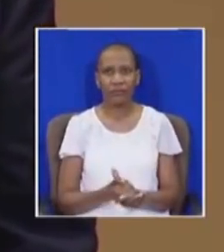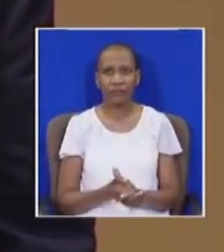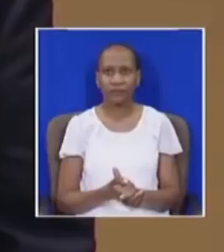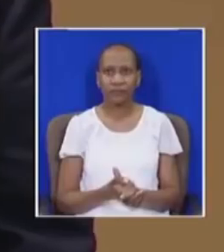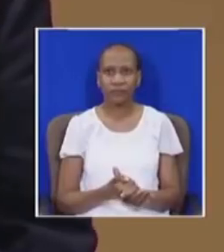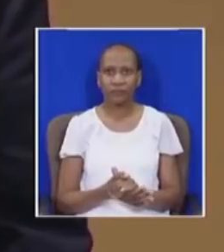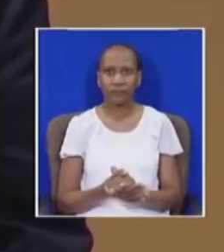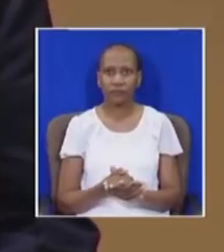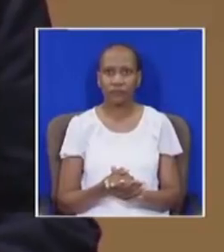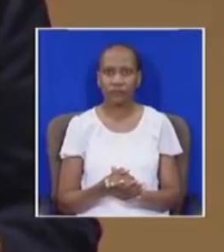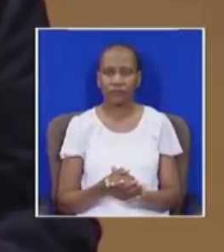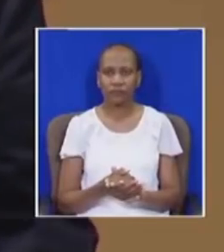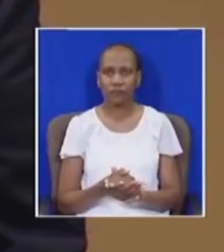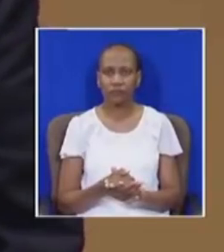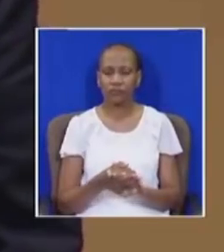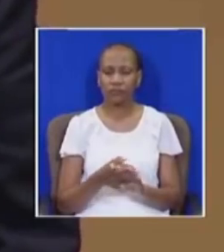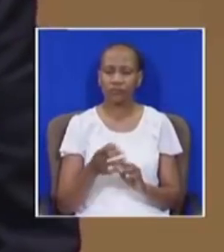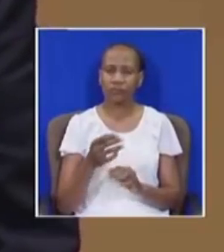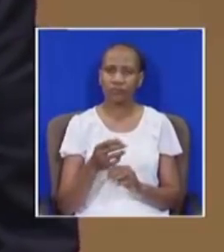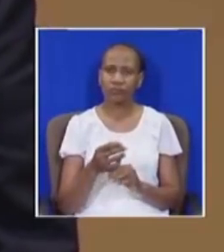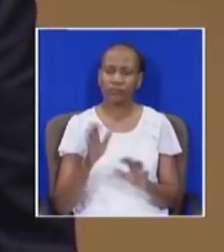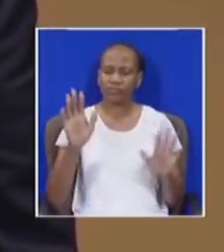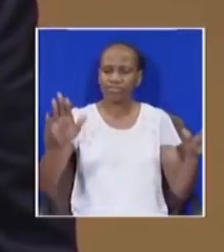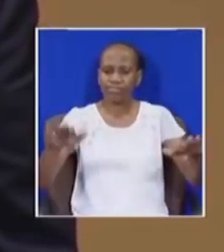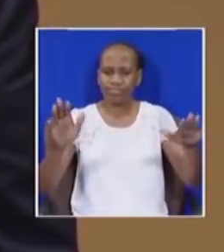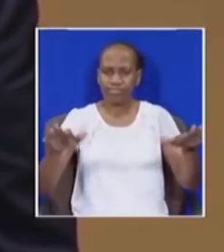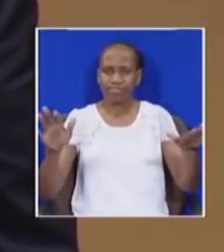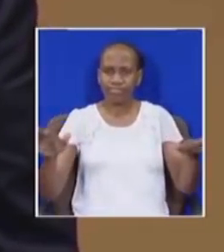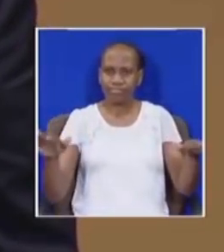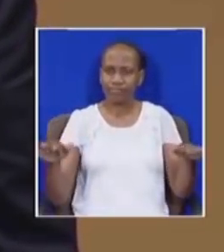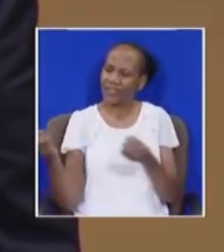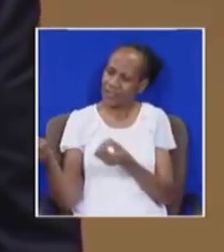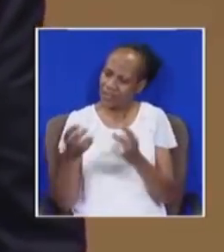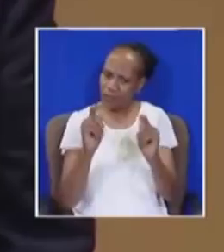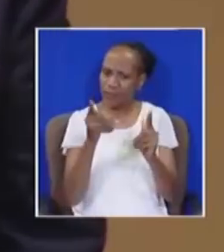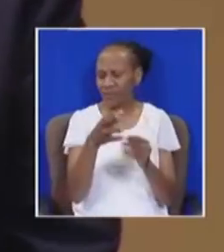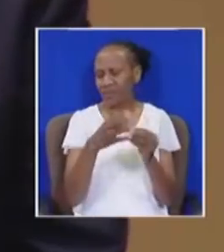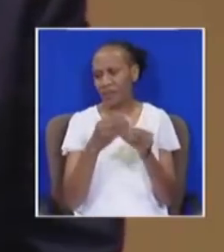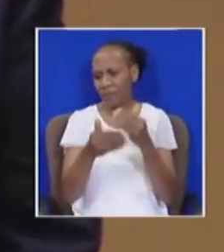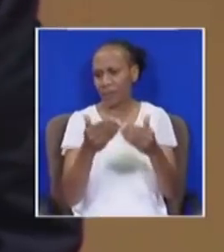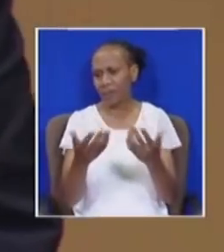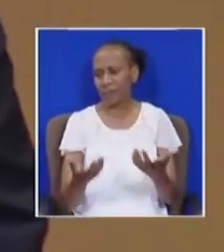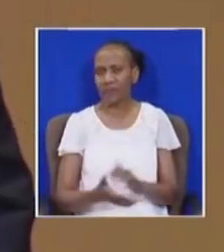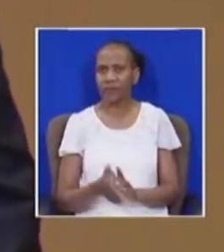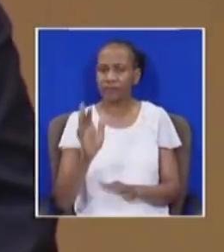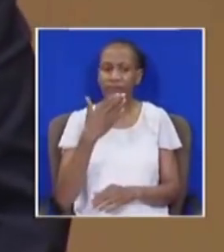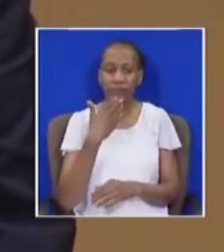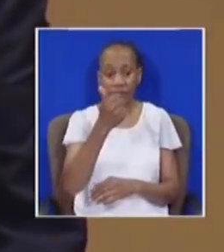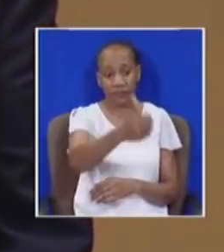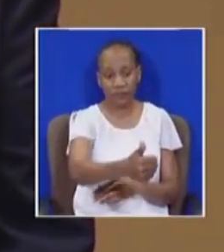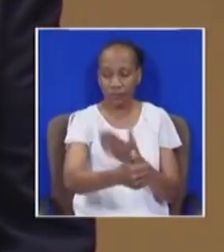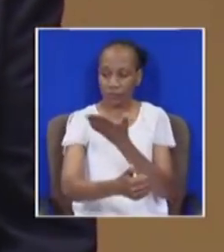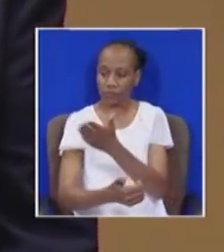Honorable member, what do you mean? Point of order, sir. Order, can we allow the member to finish? Can you take a seat, Yes. sir? Okay.